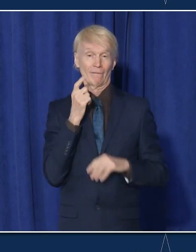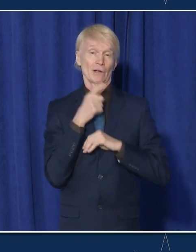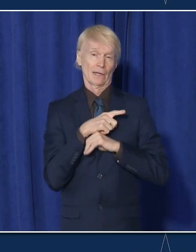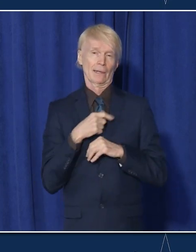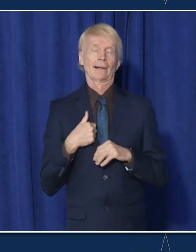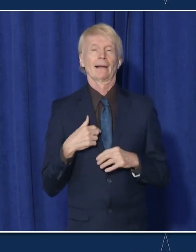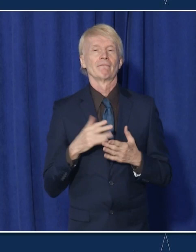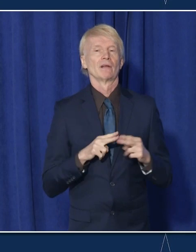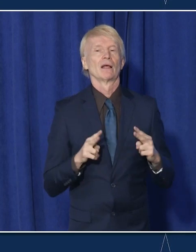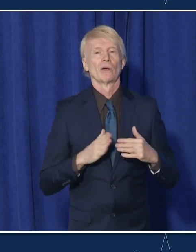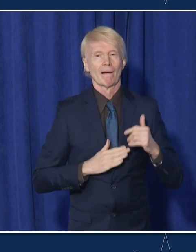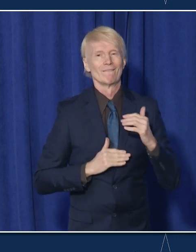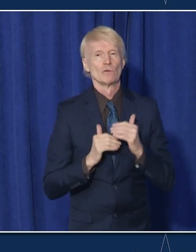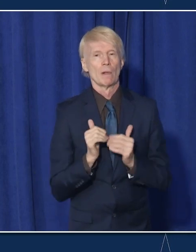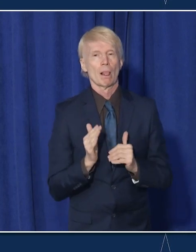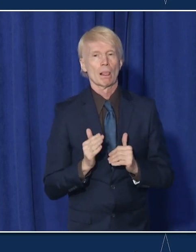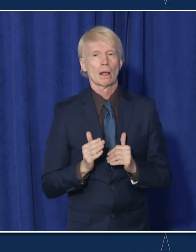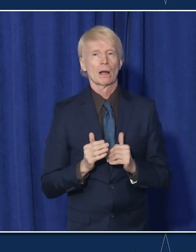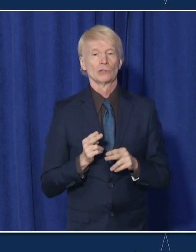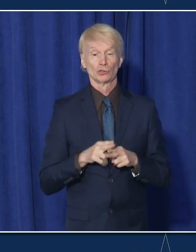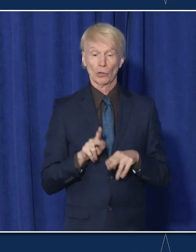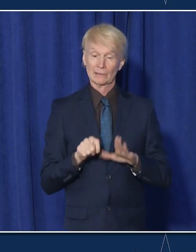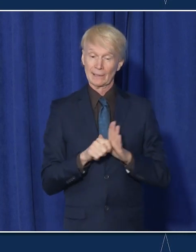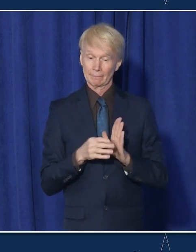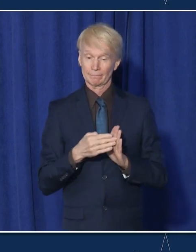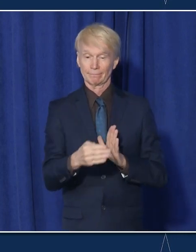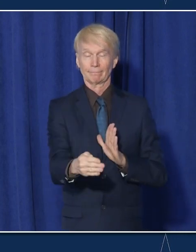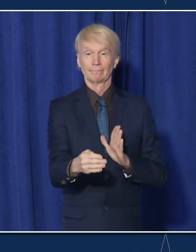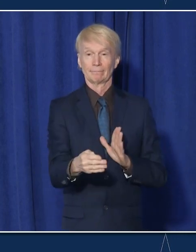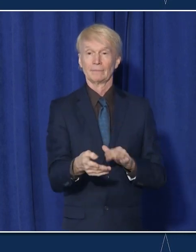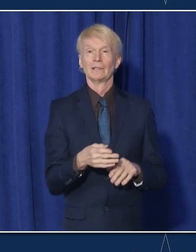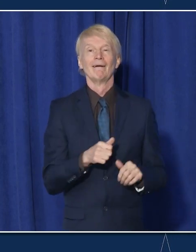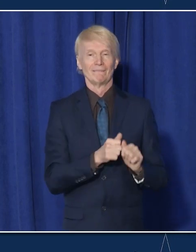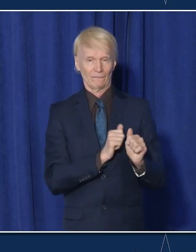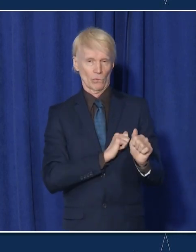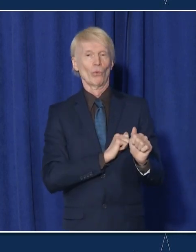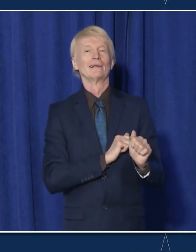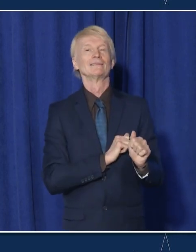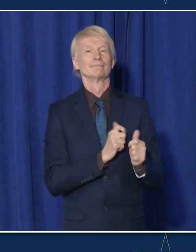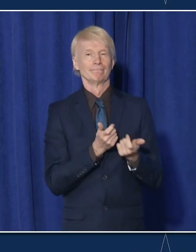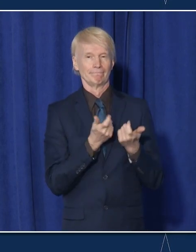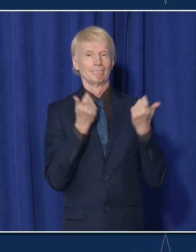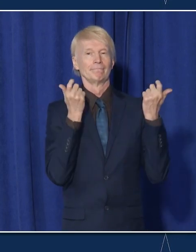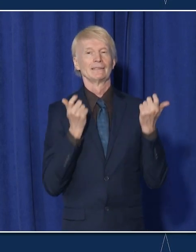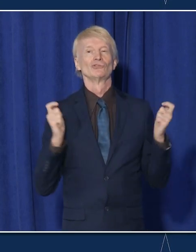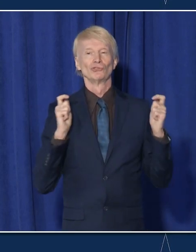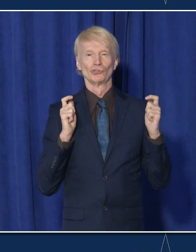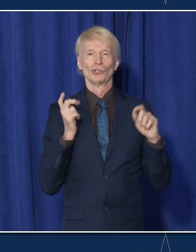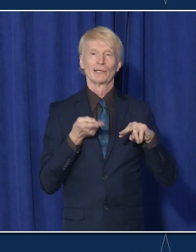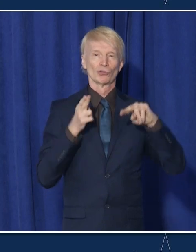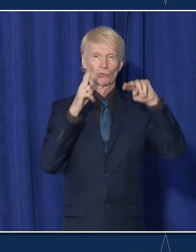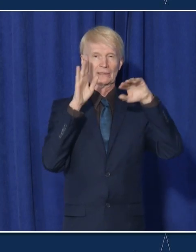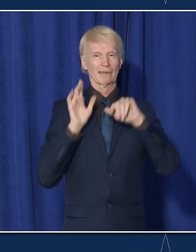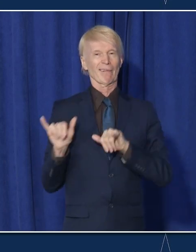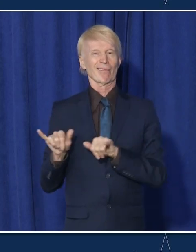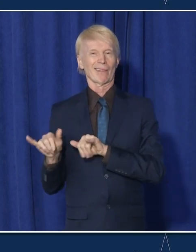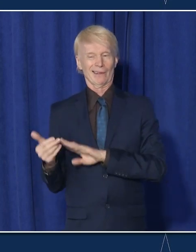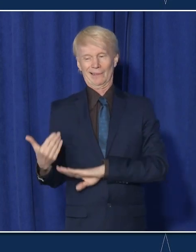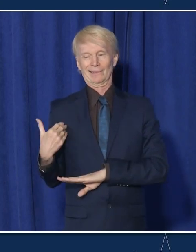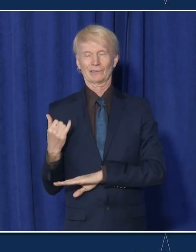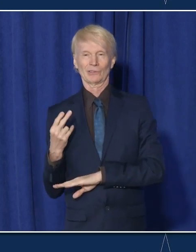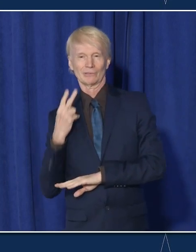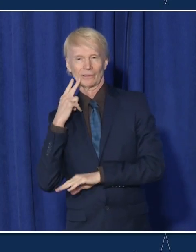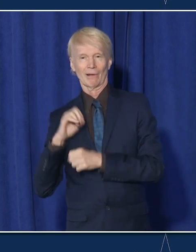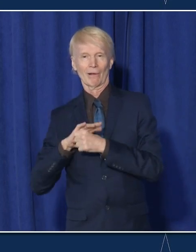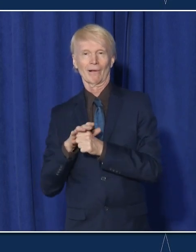that in the very short term, we will avoid a major increase like we saw with the Omicron surge. I also want to highlight